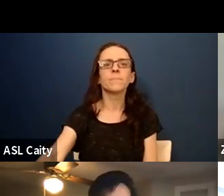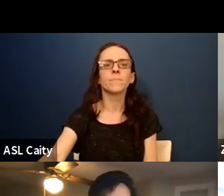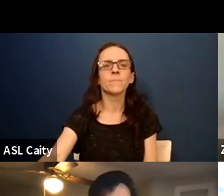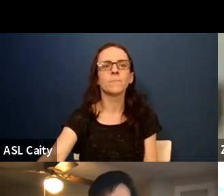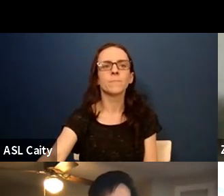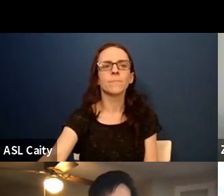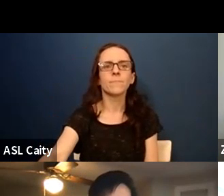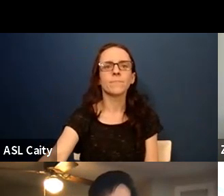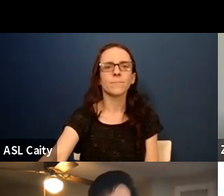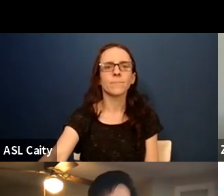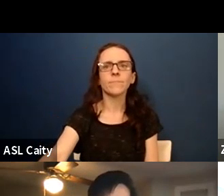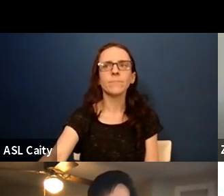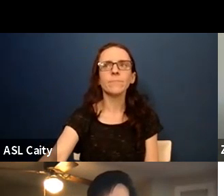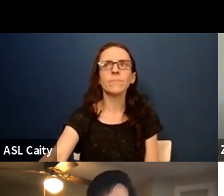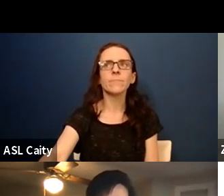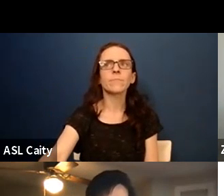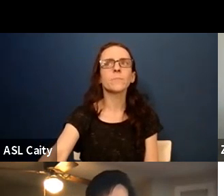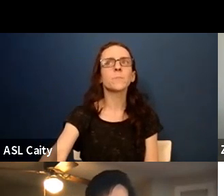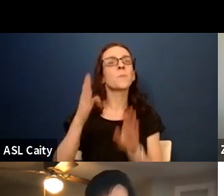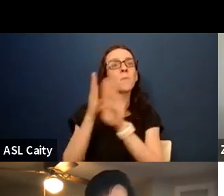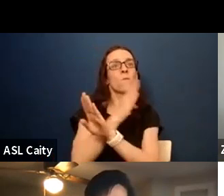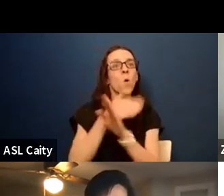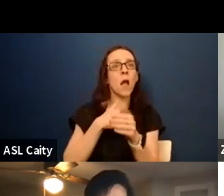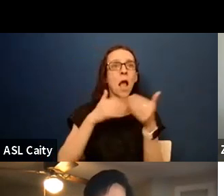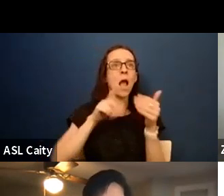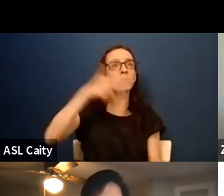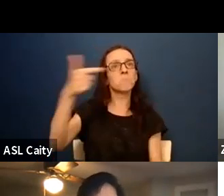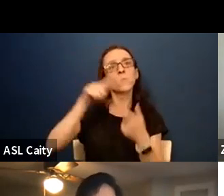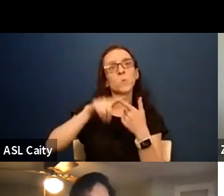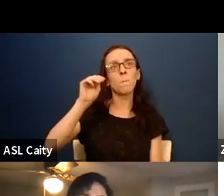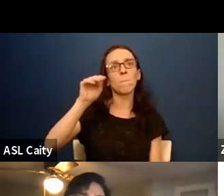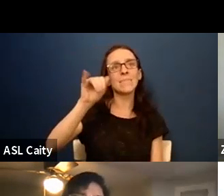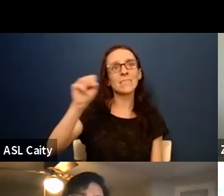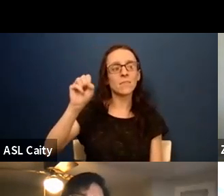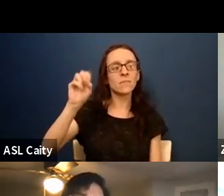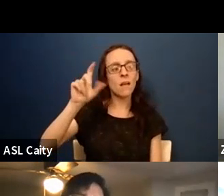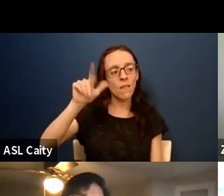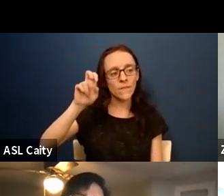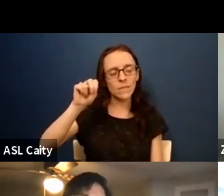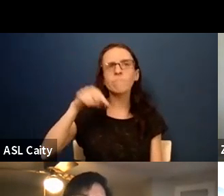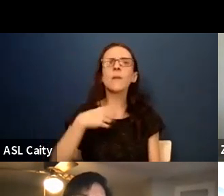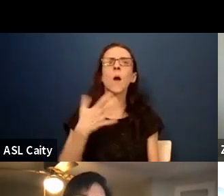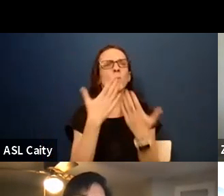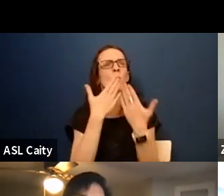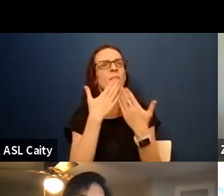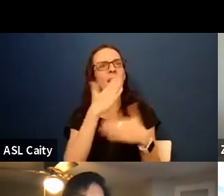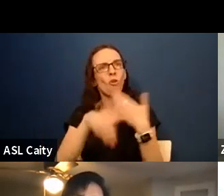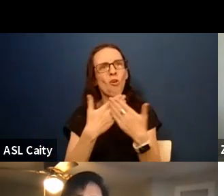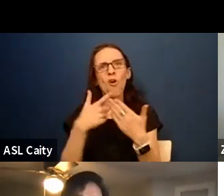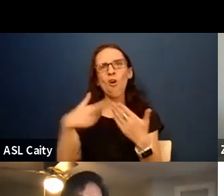turn it over to Ms. Sullivan, I do want to thank everyone on the task force for